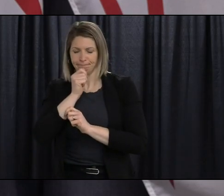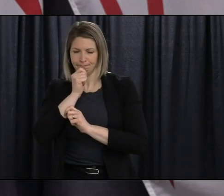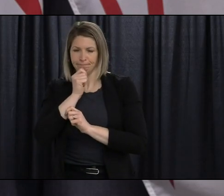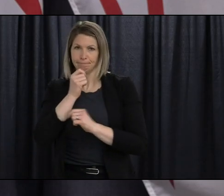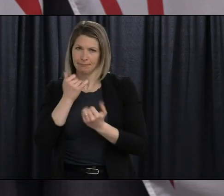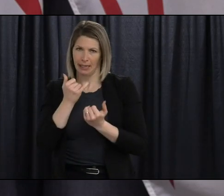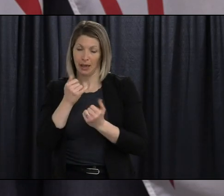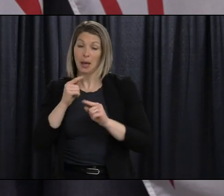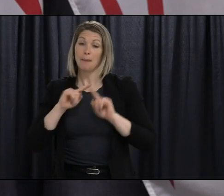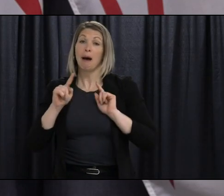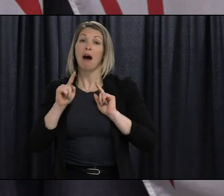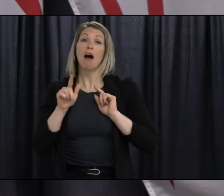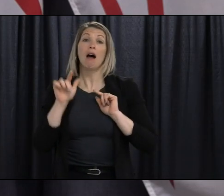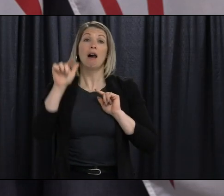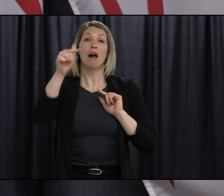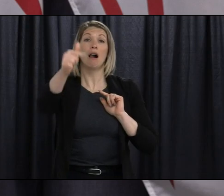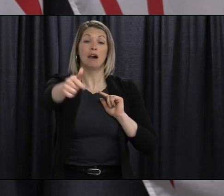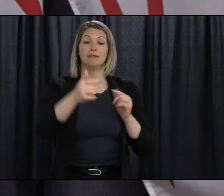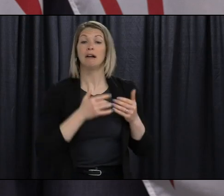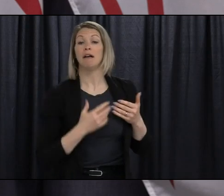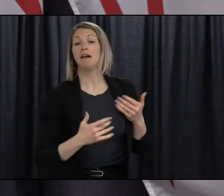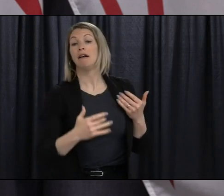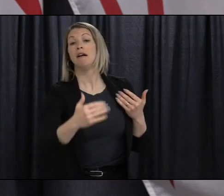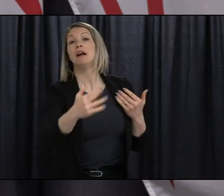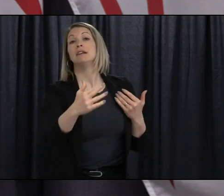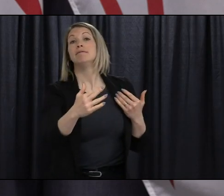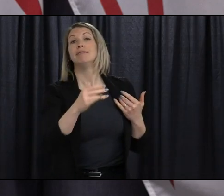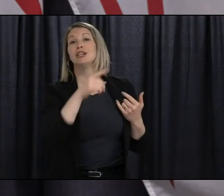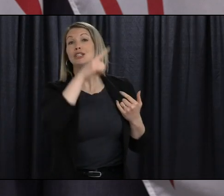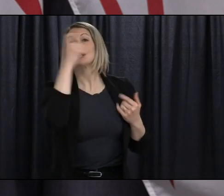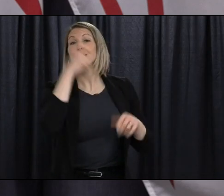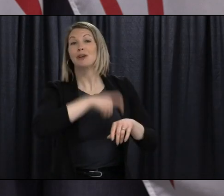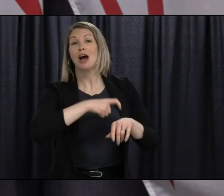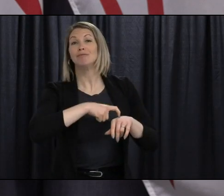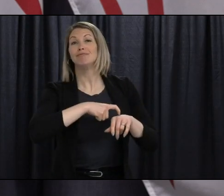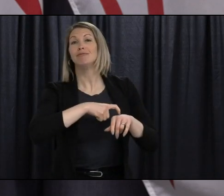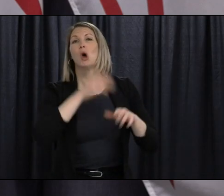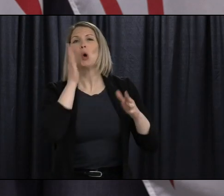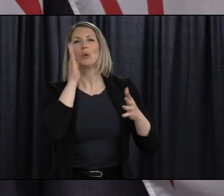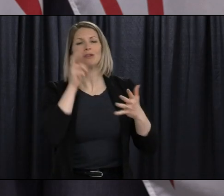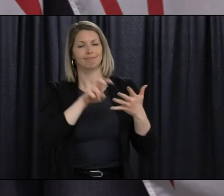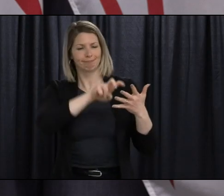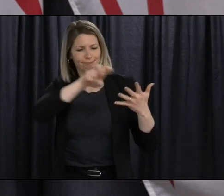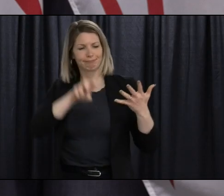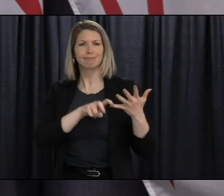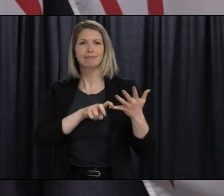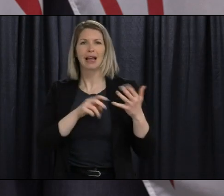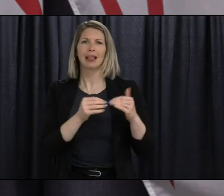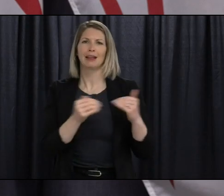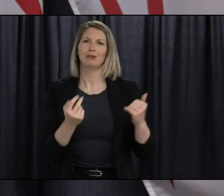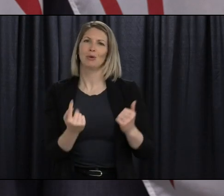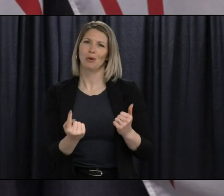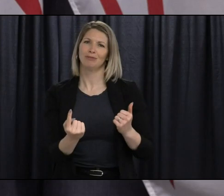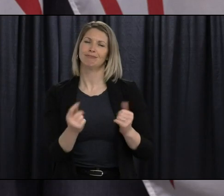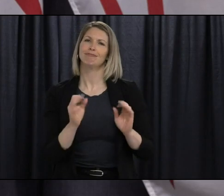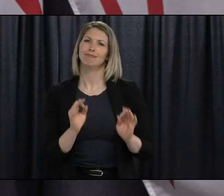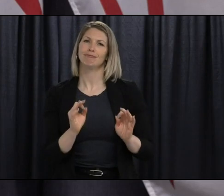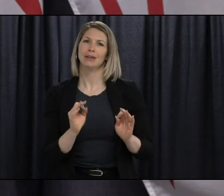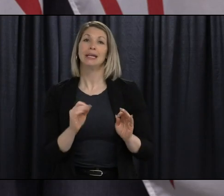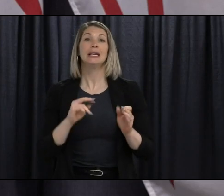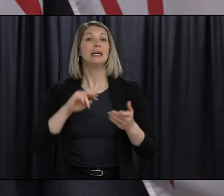run, while helping us protect those around us who are most vulnerable to this virus in our families and in our